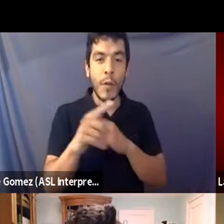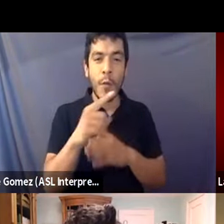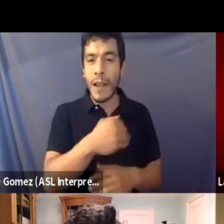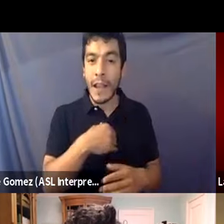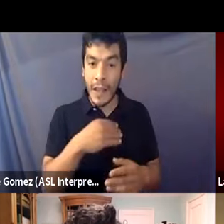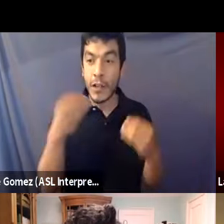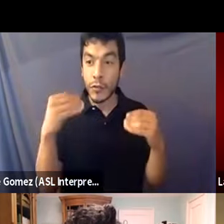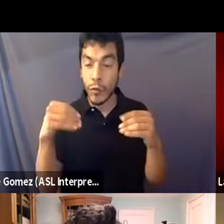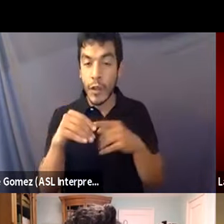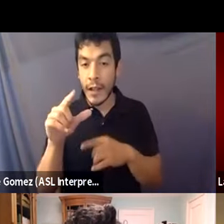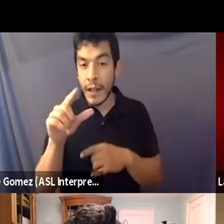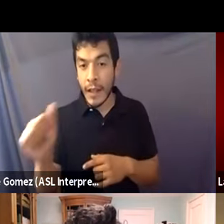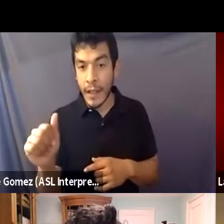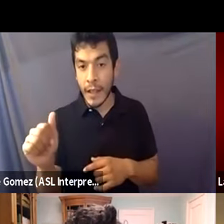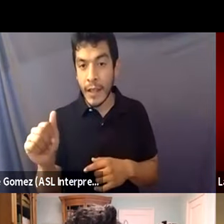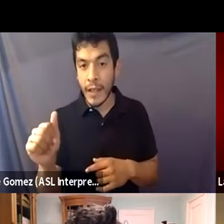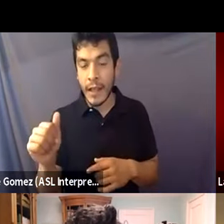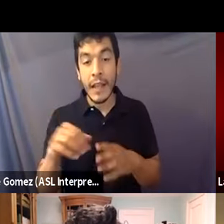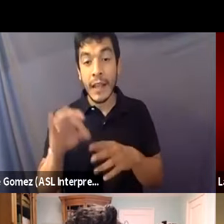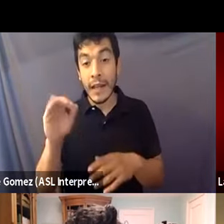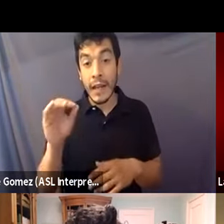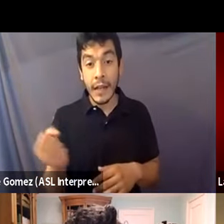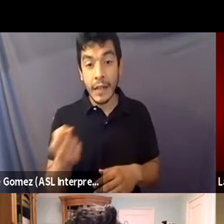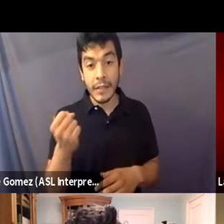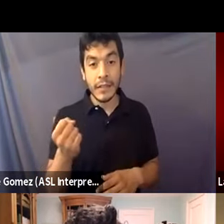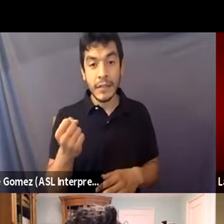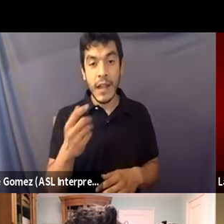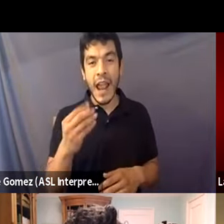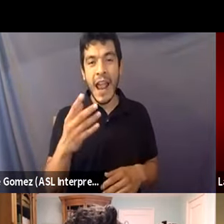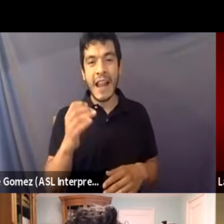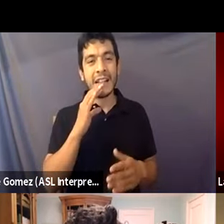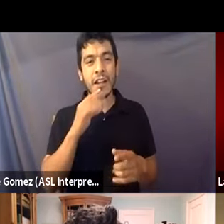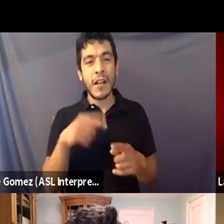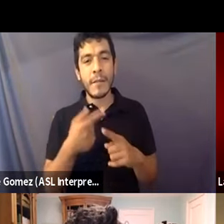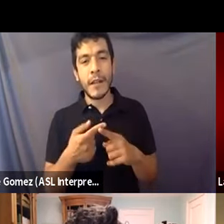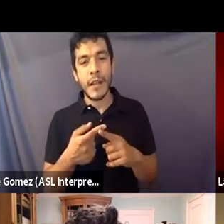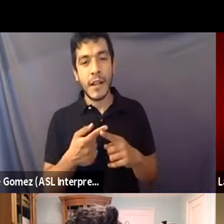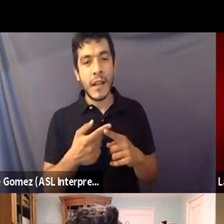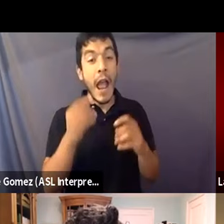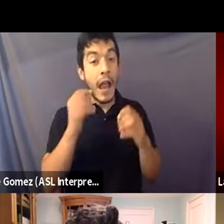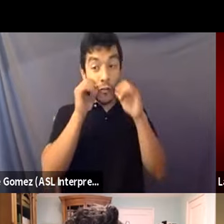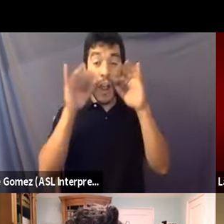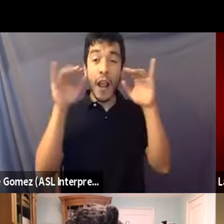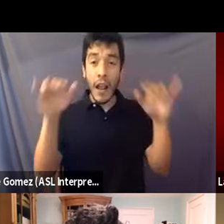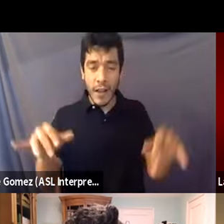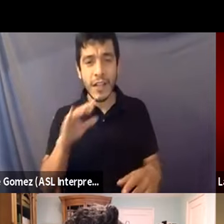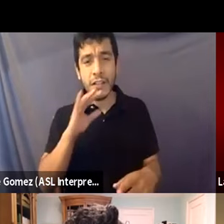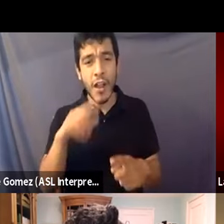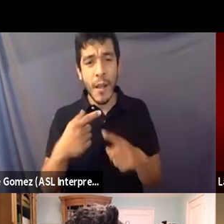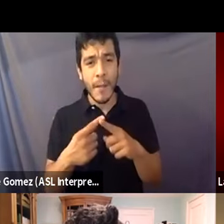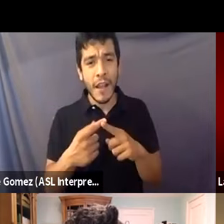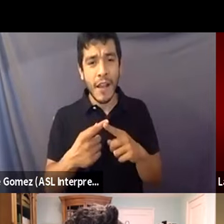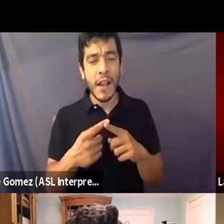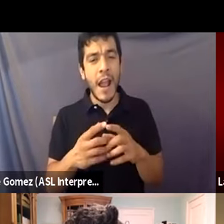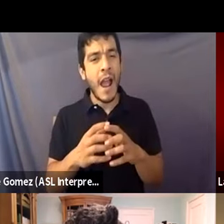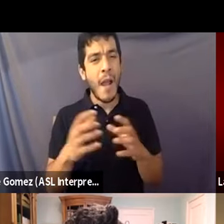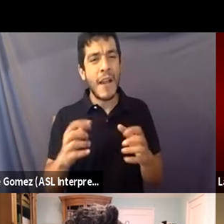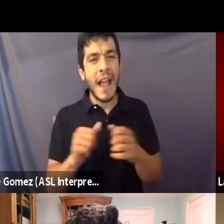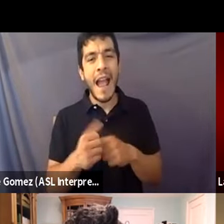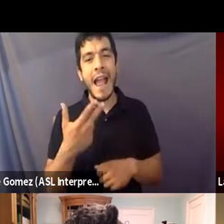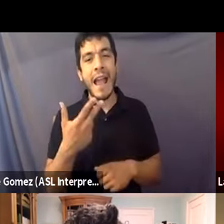LA, um, in the nineties. And he talked about and cried and talked about so much about how he